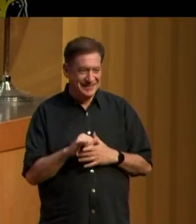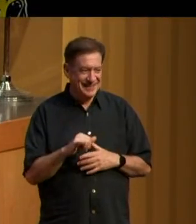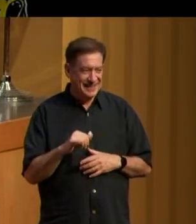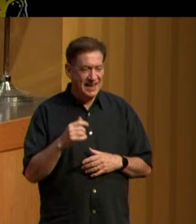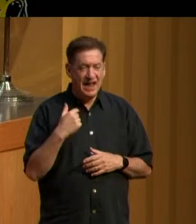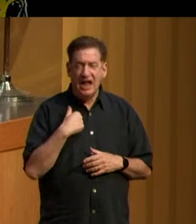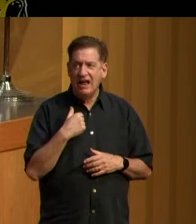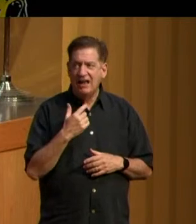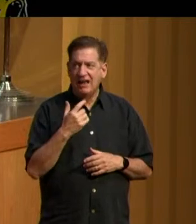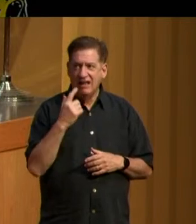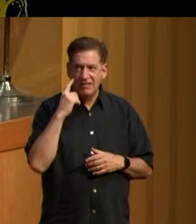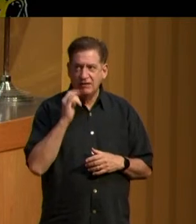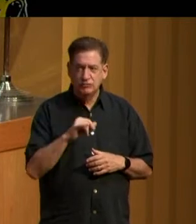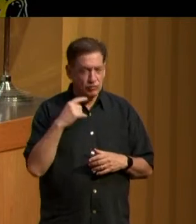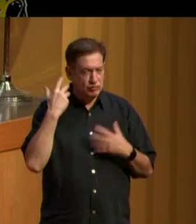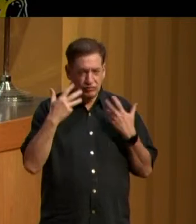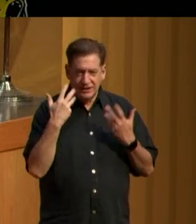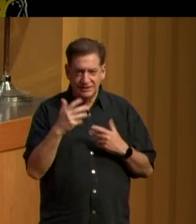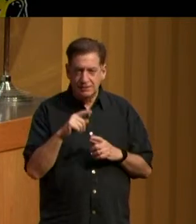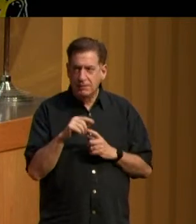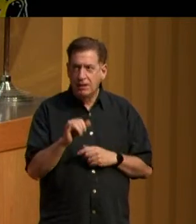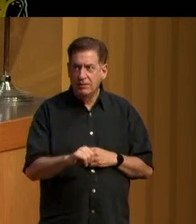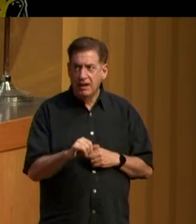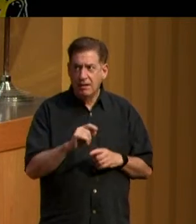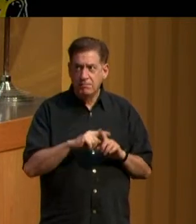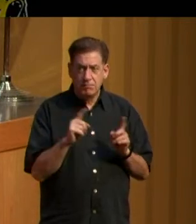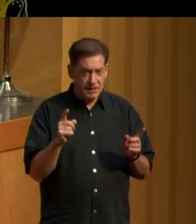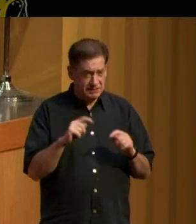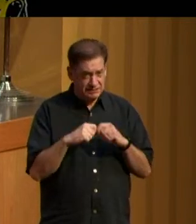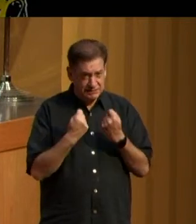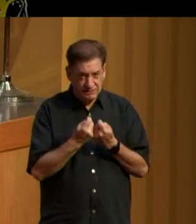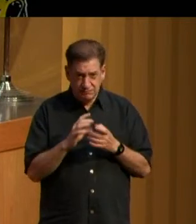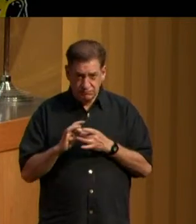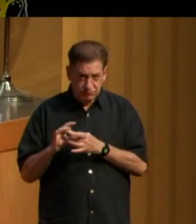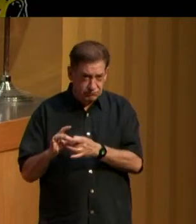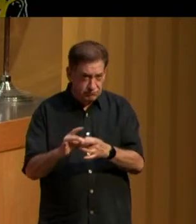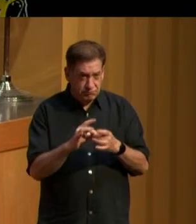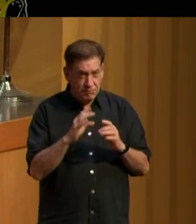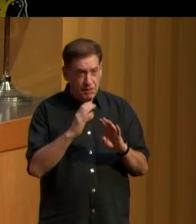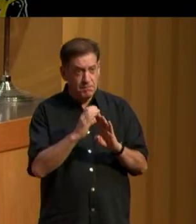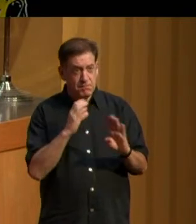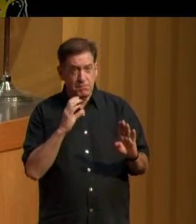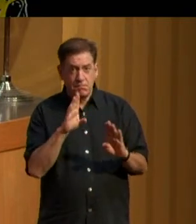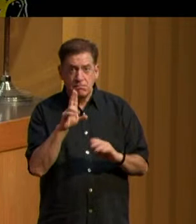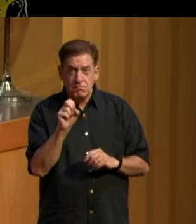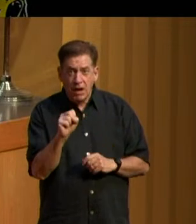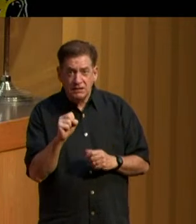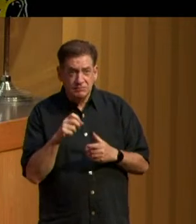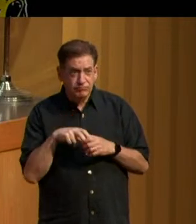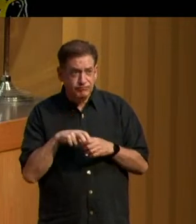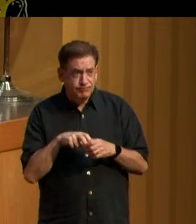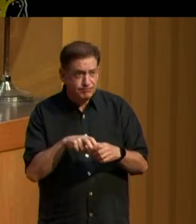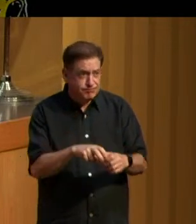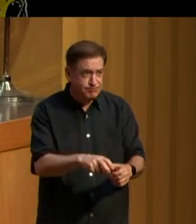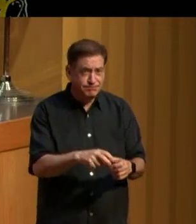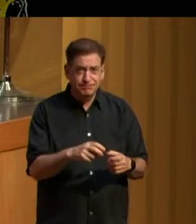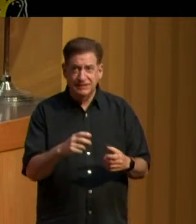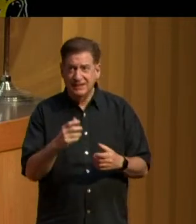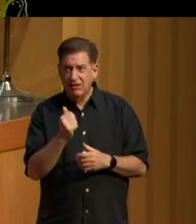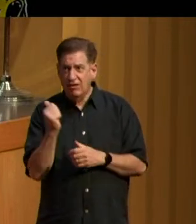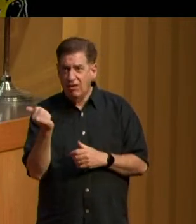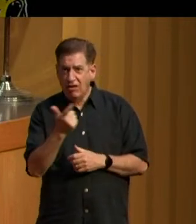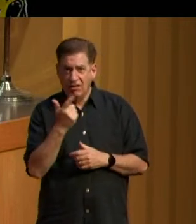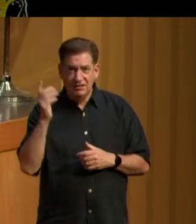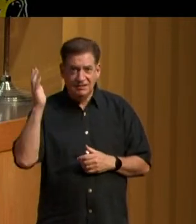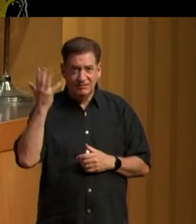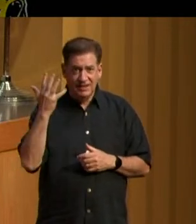Honestly, there were so many crazy fun moments, like being as a team together, the bus rides, the connecting all of our JBL 5 speakers, so we had